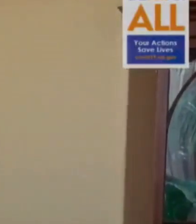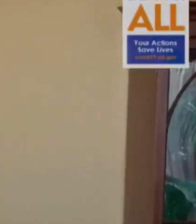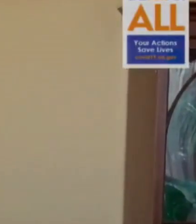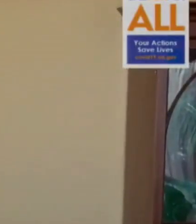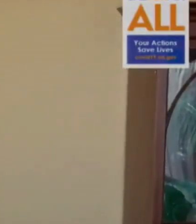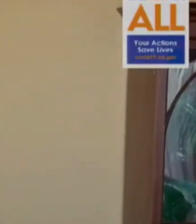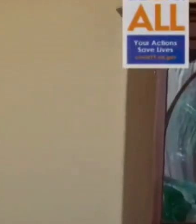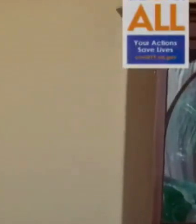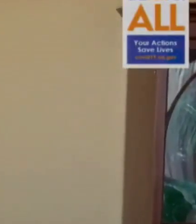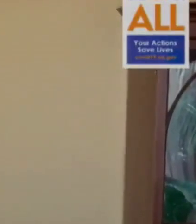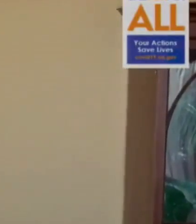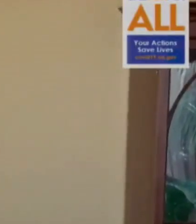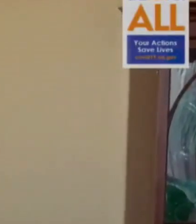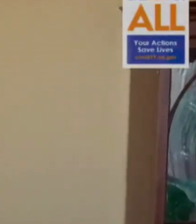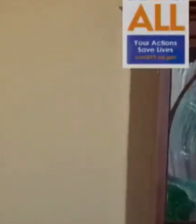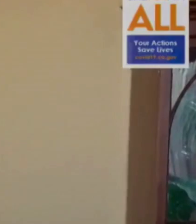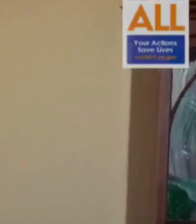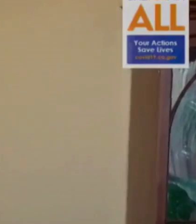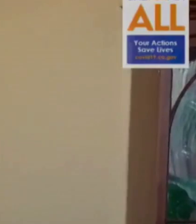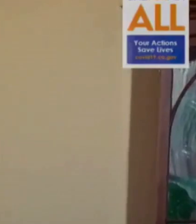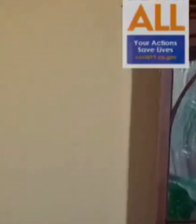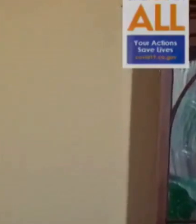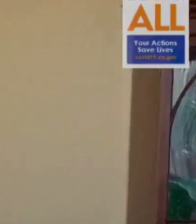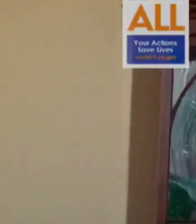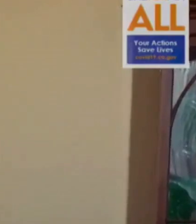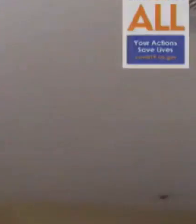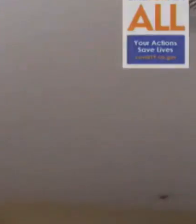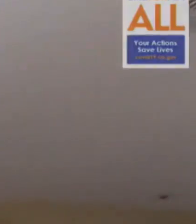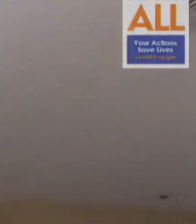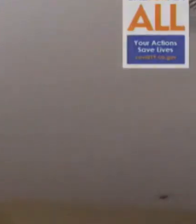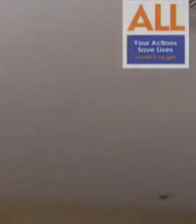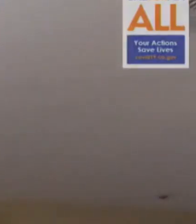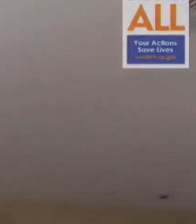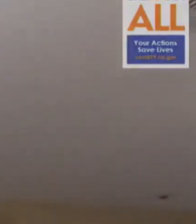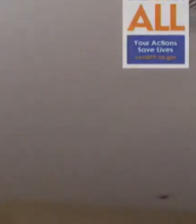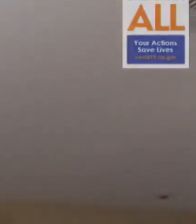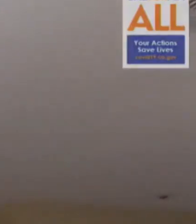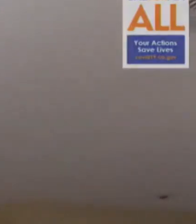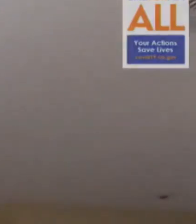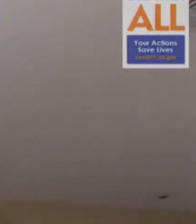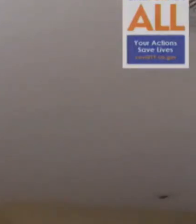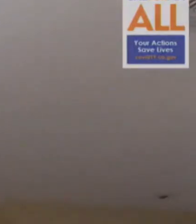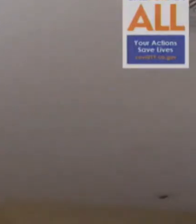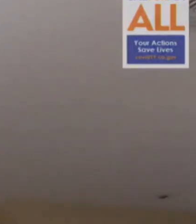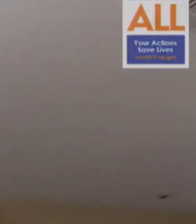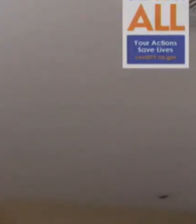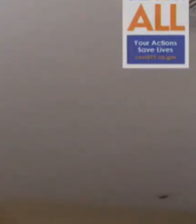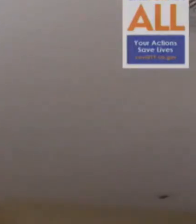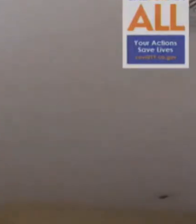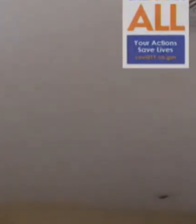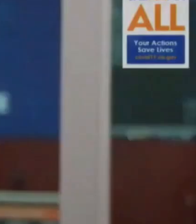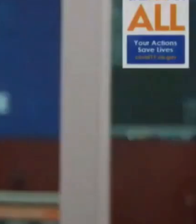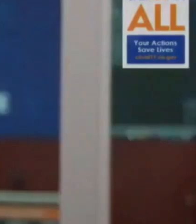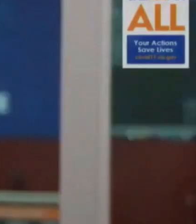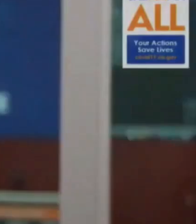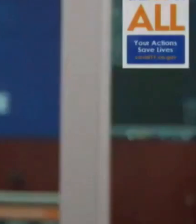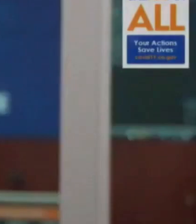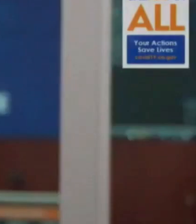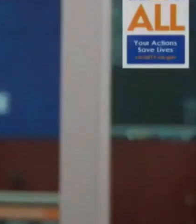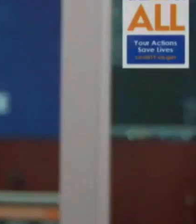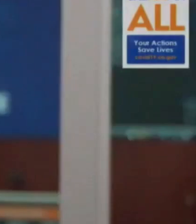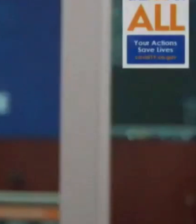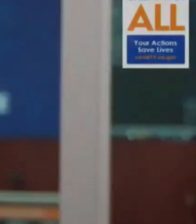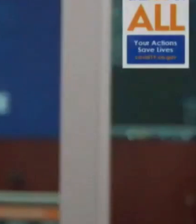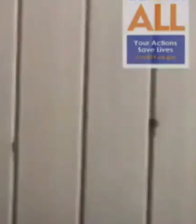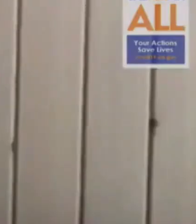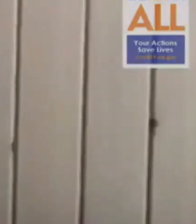the disease and keeping our families and ourselves safe. And it's about getting Californians back to work. And small